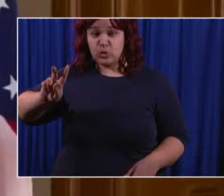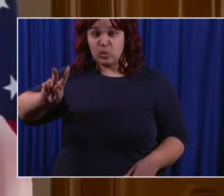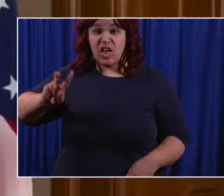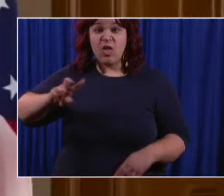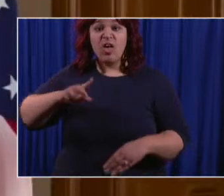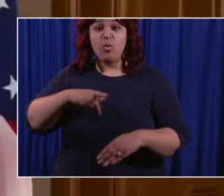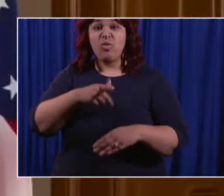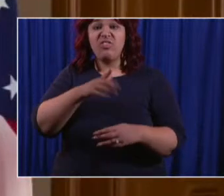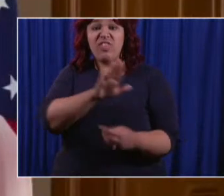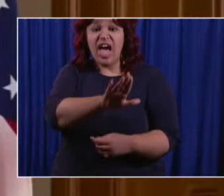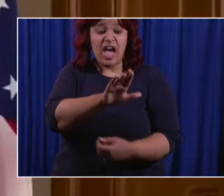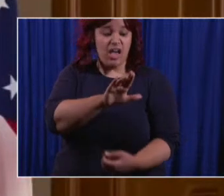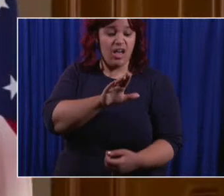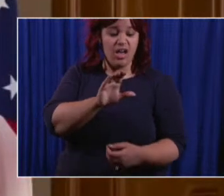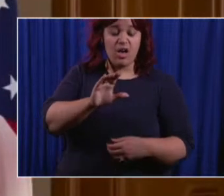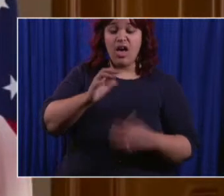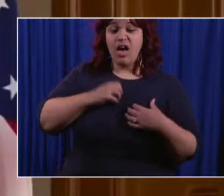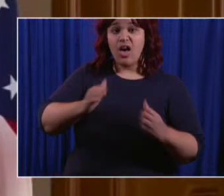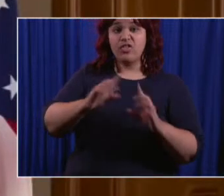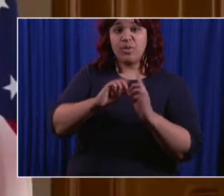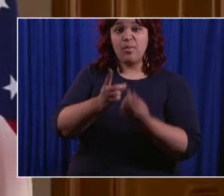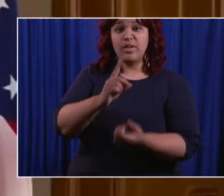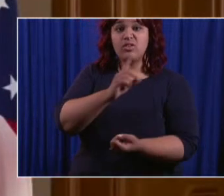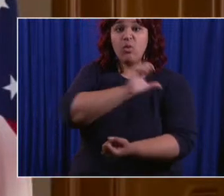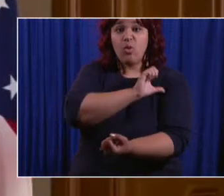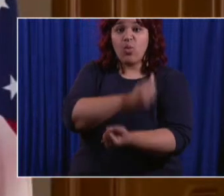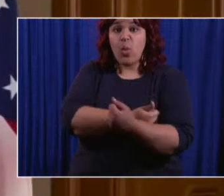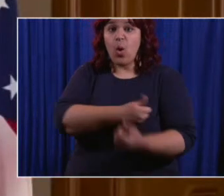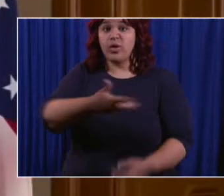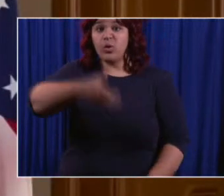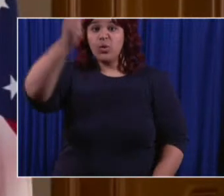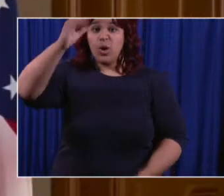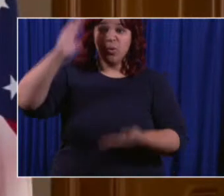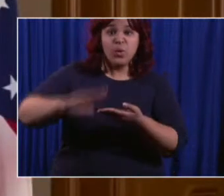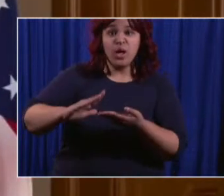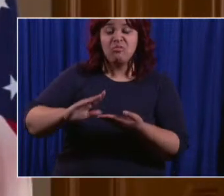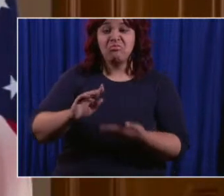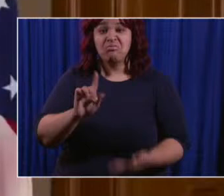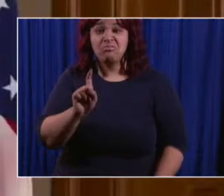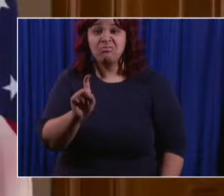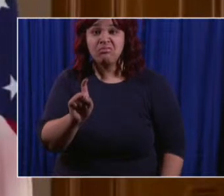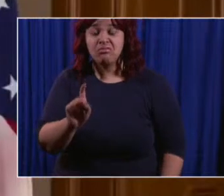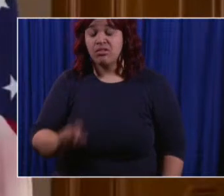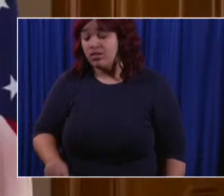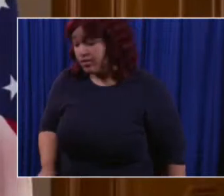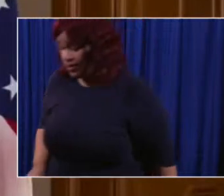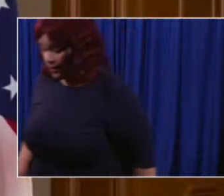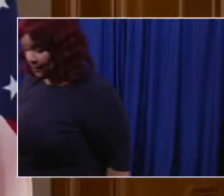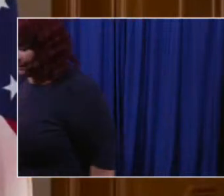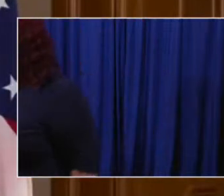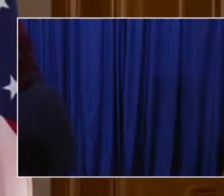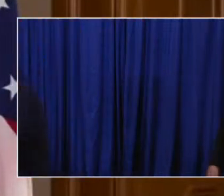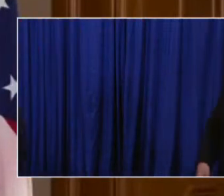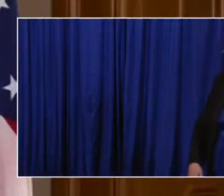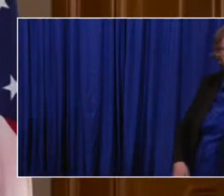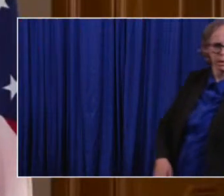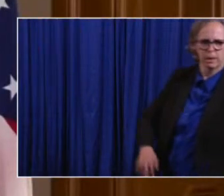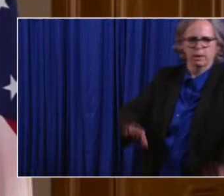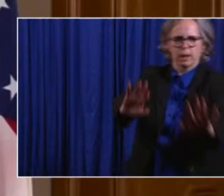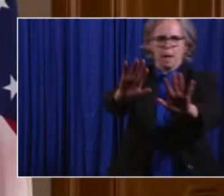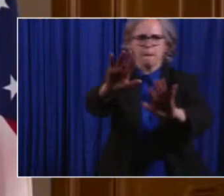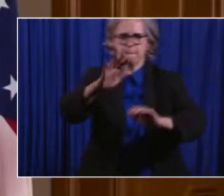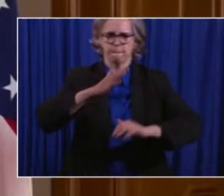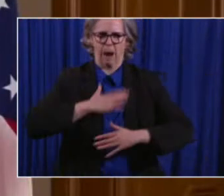bill says that if there's evidence of exposure, direct exposure, the